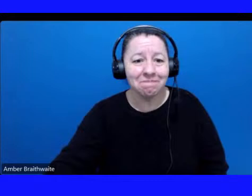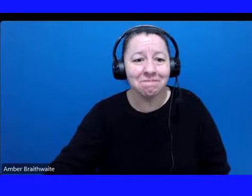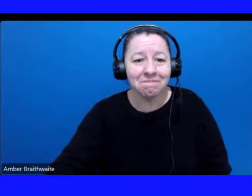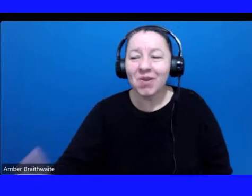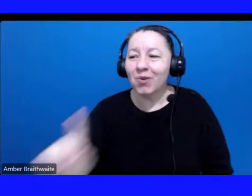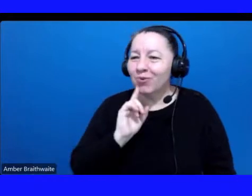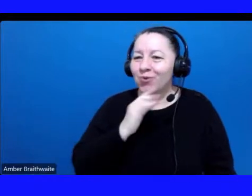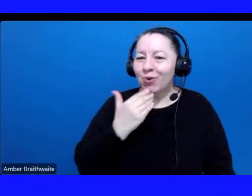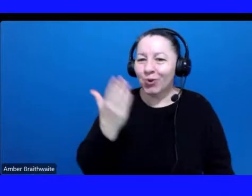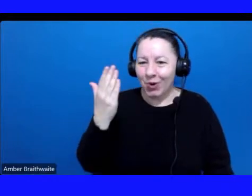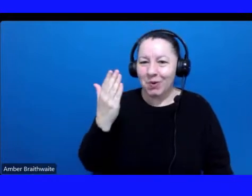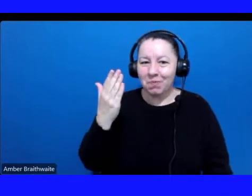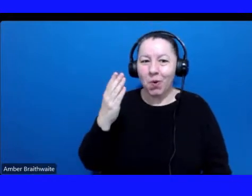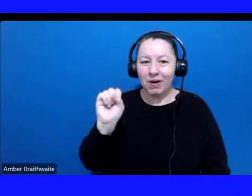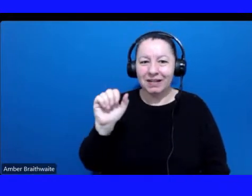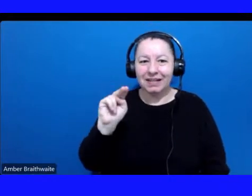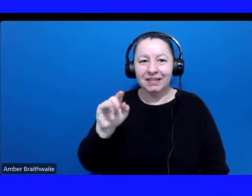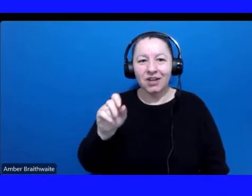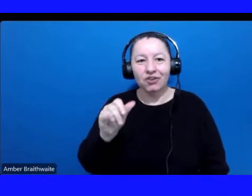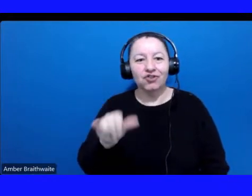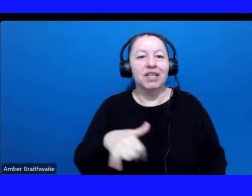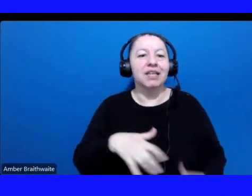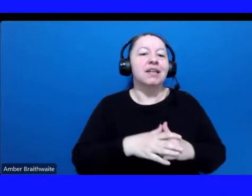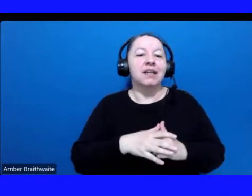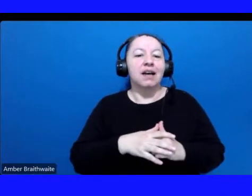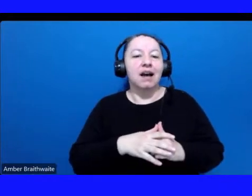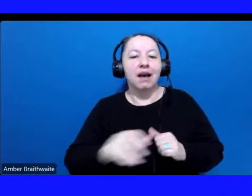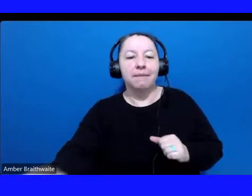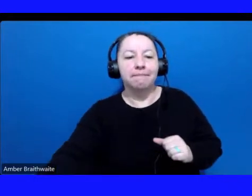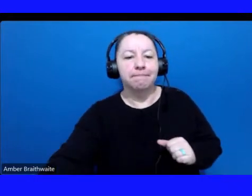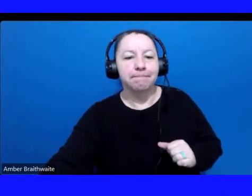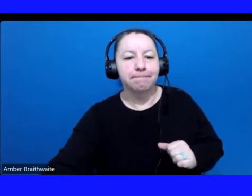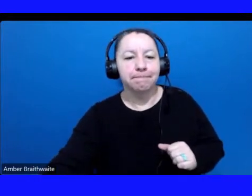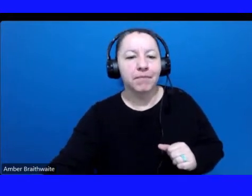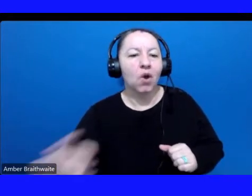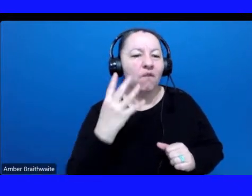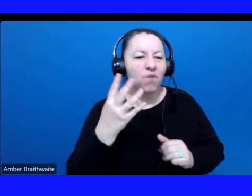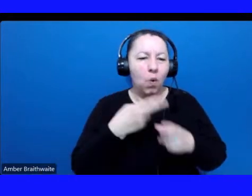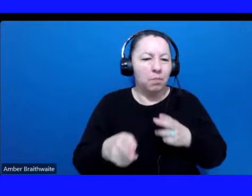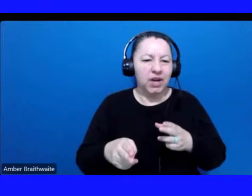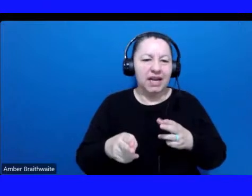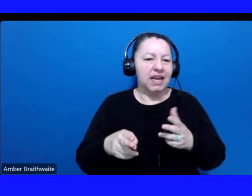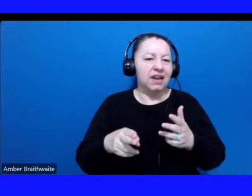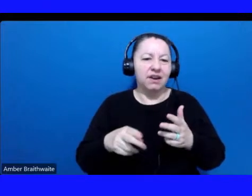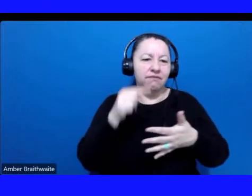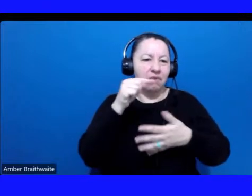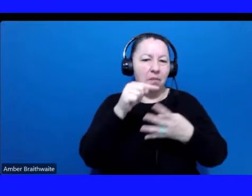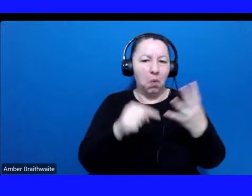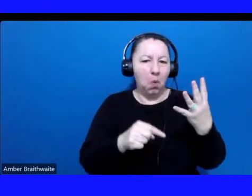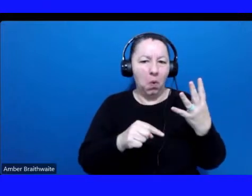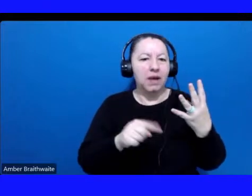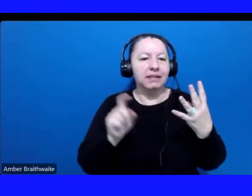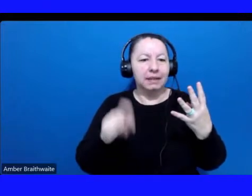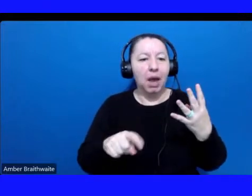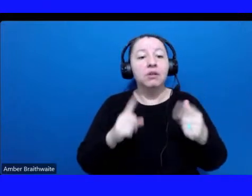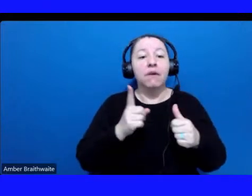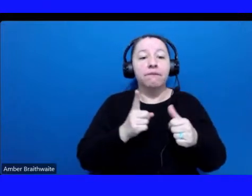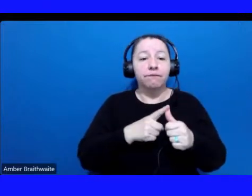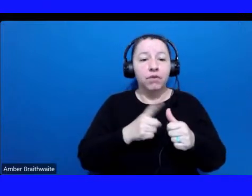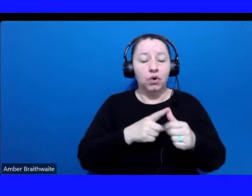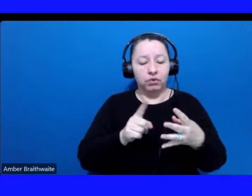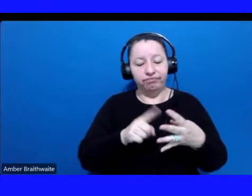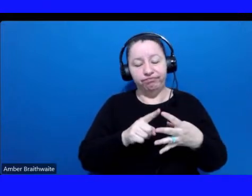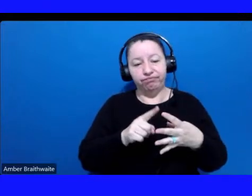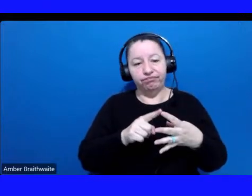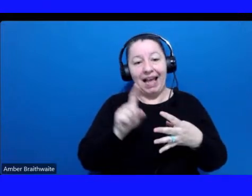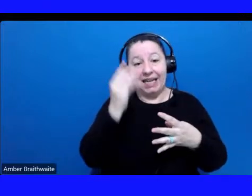window. The other piece is to alert the committee about federal